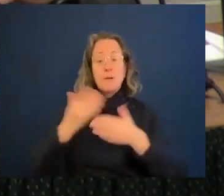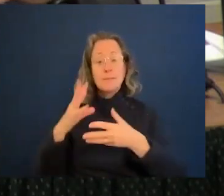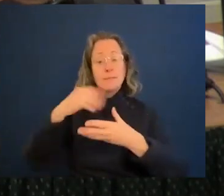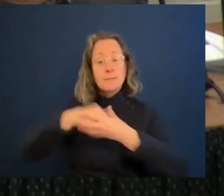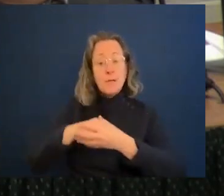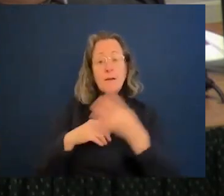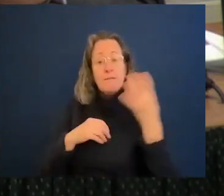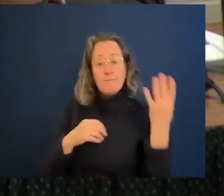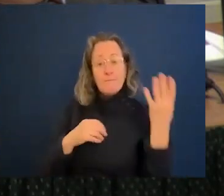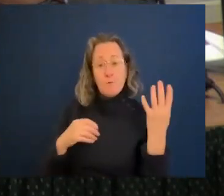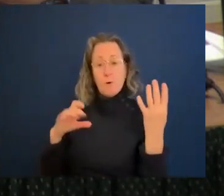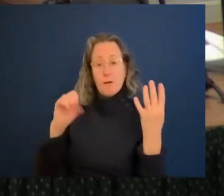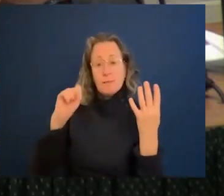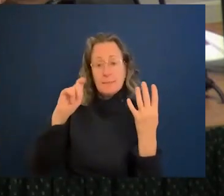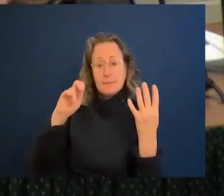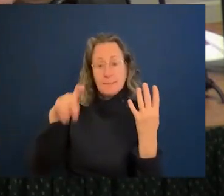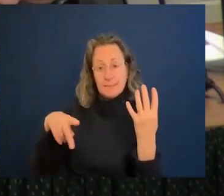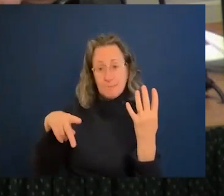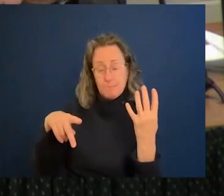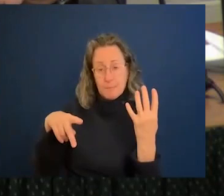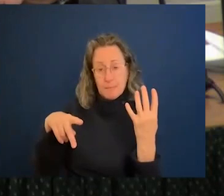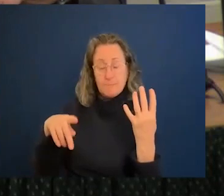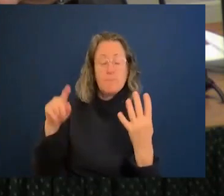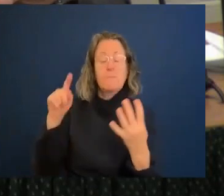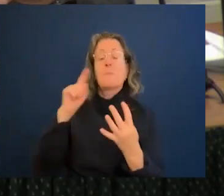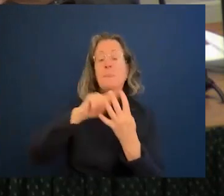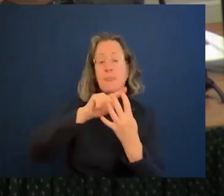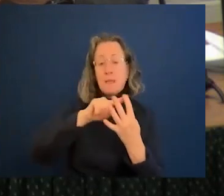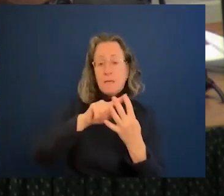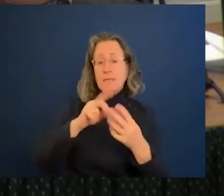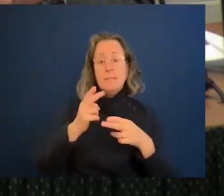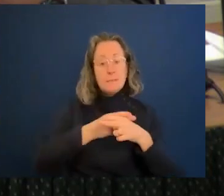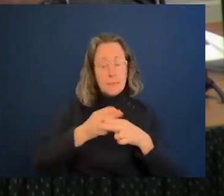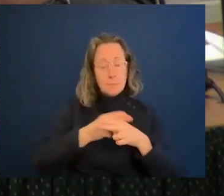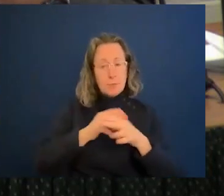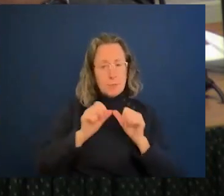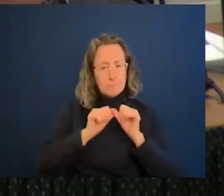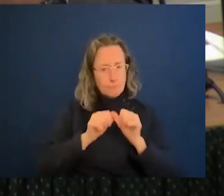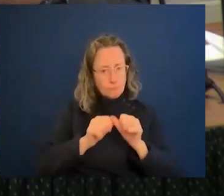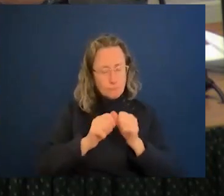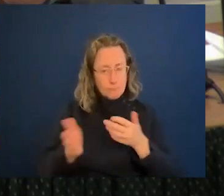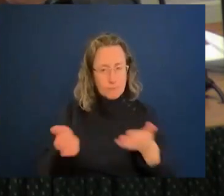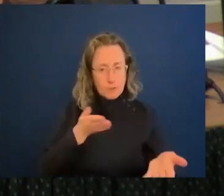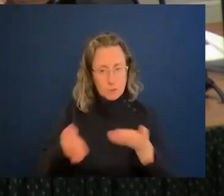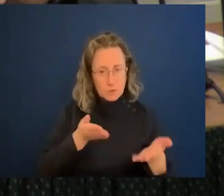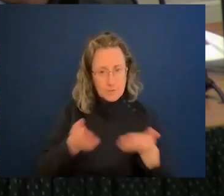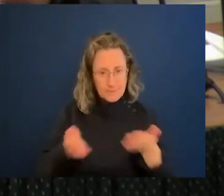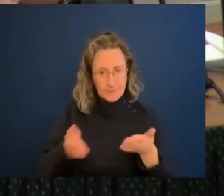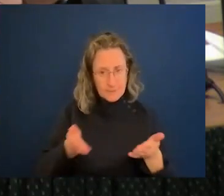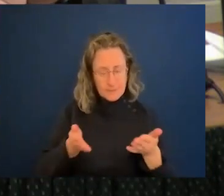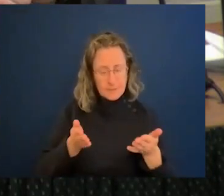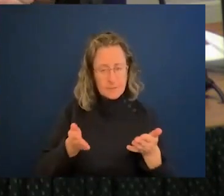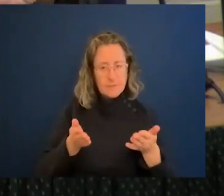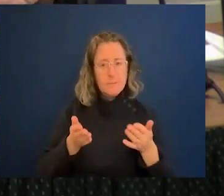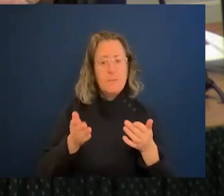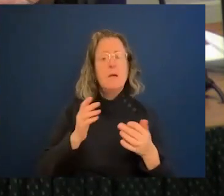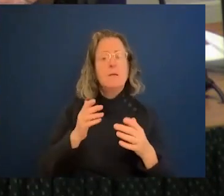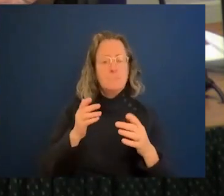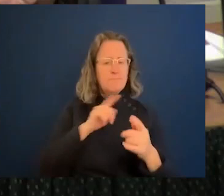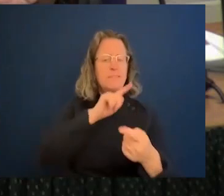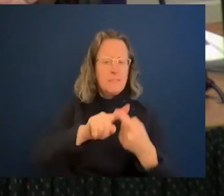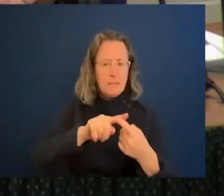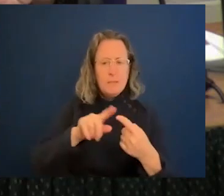securing continuity of service through this transition period addressing the current contracts and firefighter